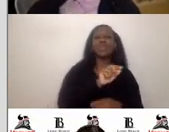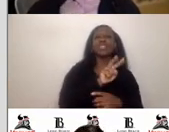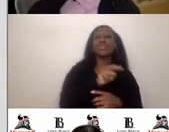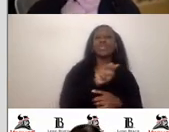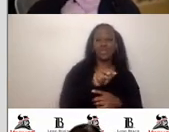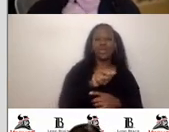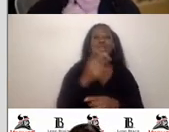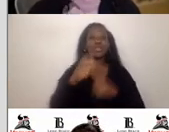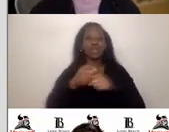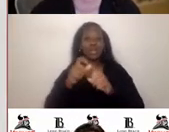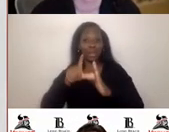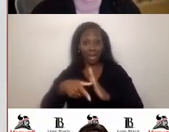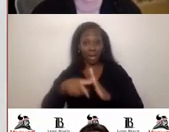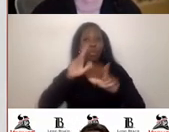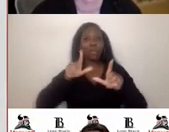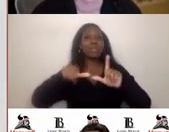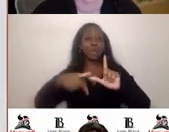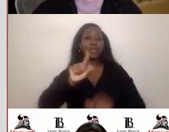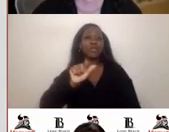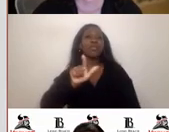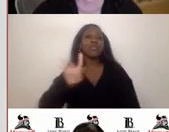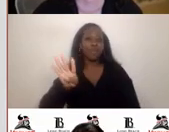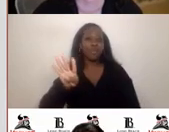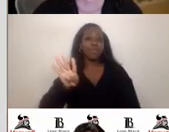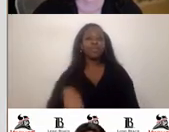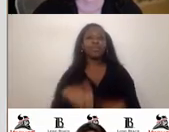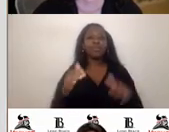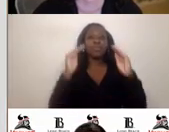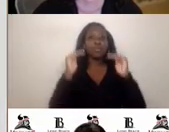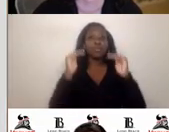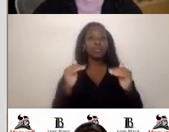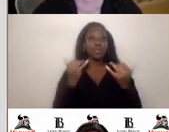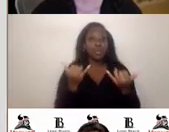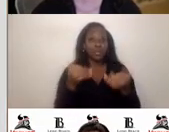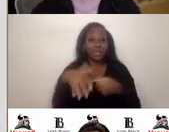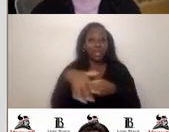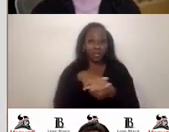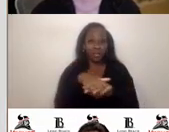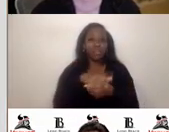2024. On the next slide, you'll see a map of our current trustee areas.